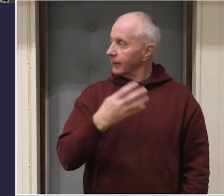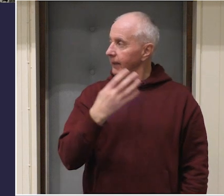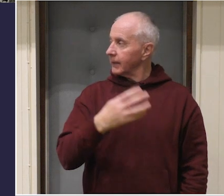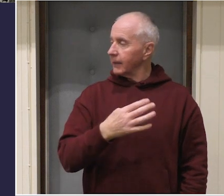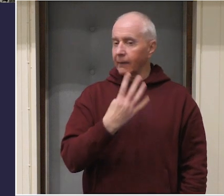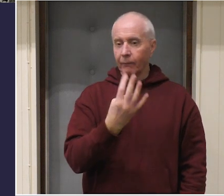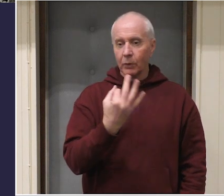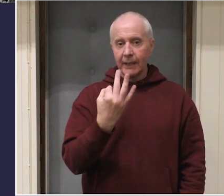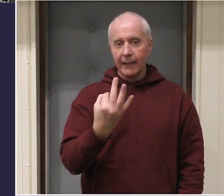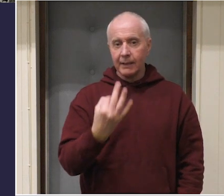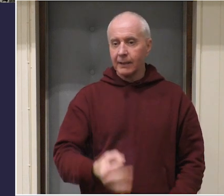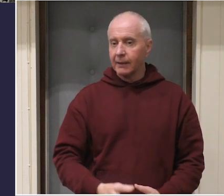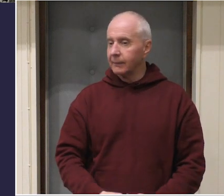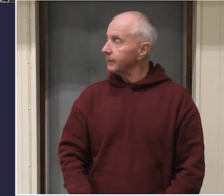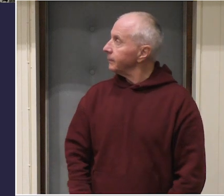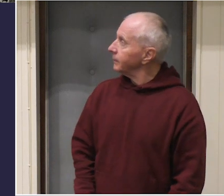1948, the Observatory magazine.